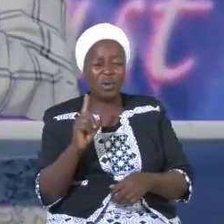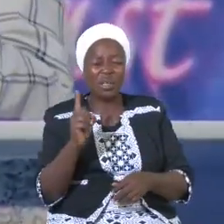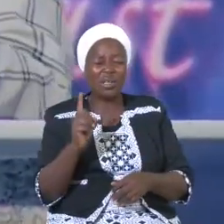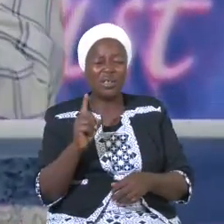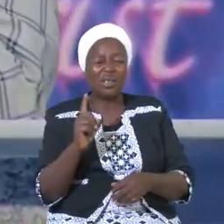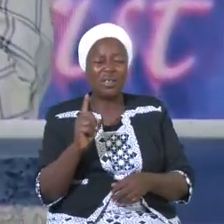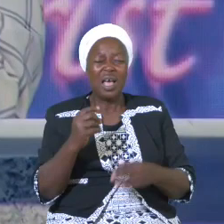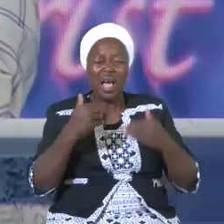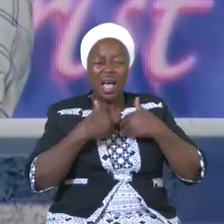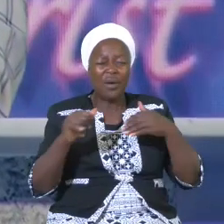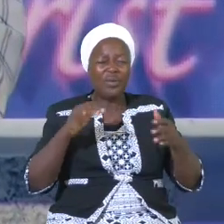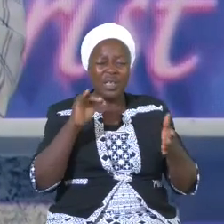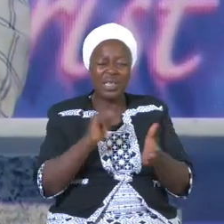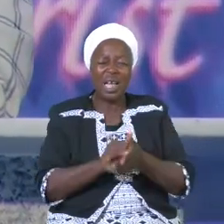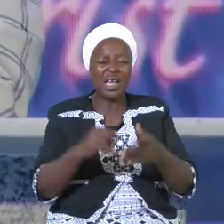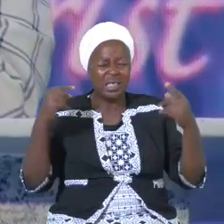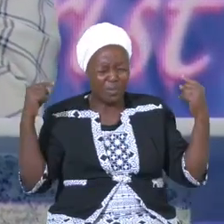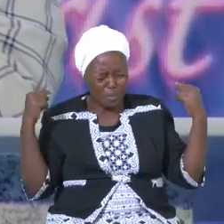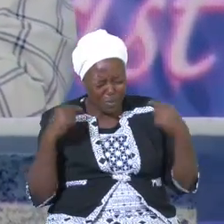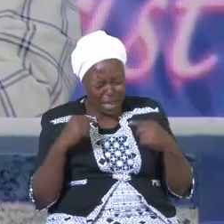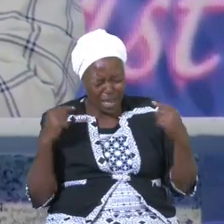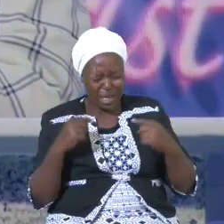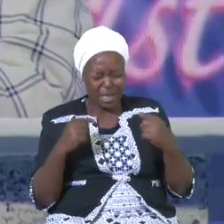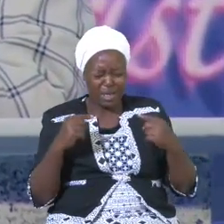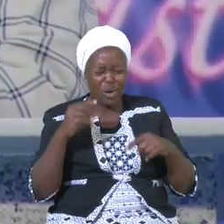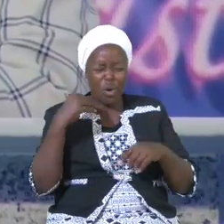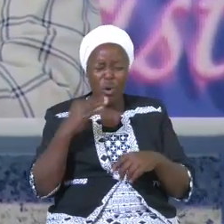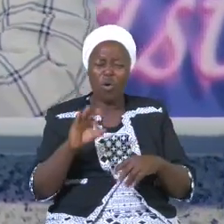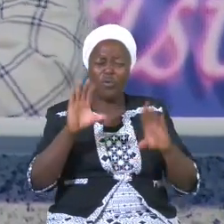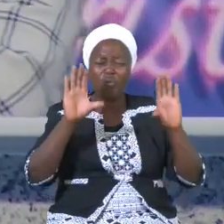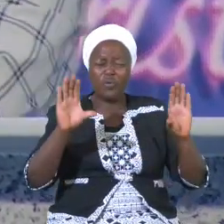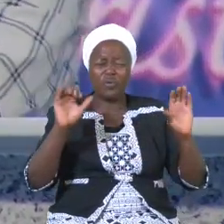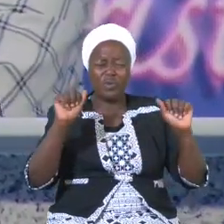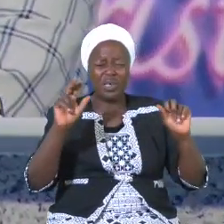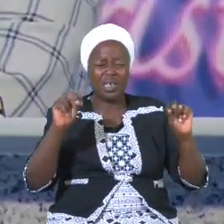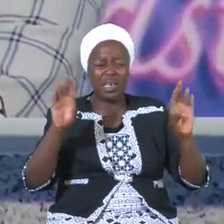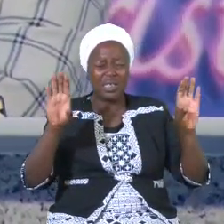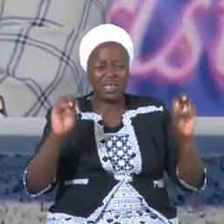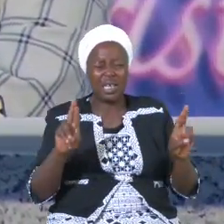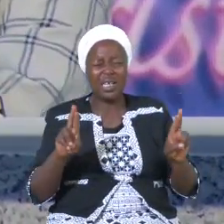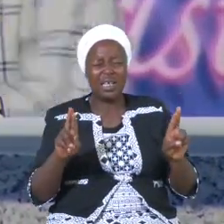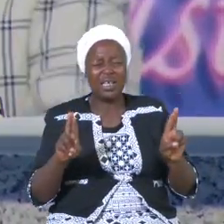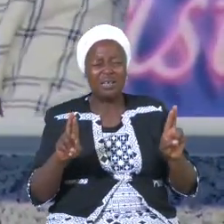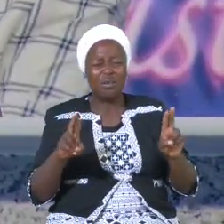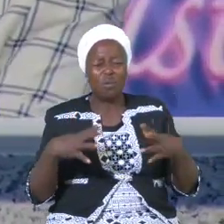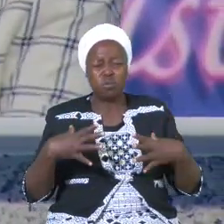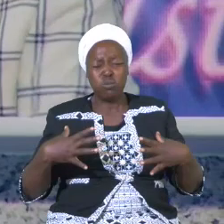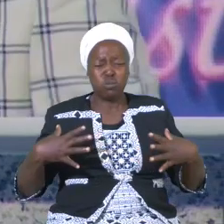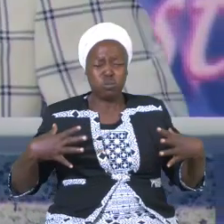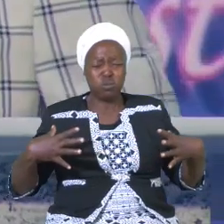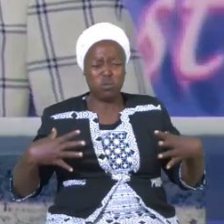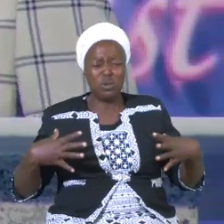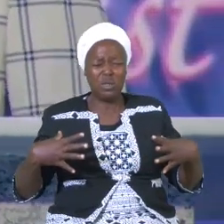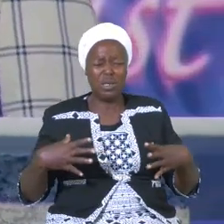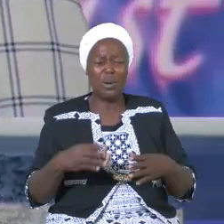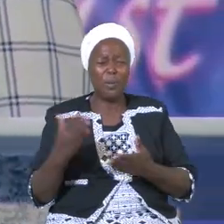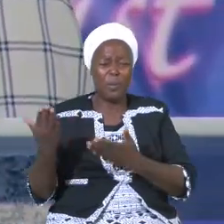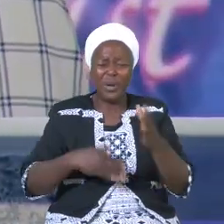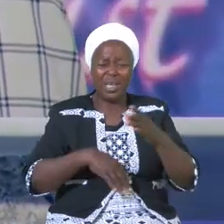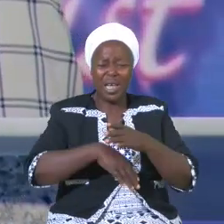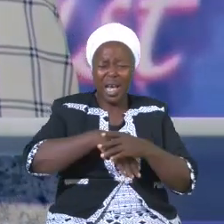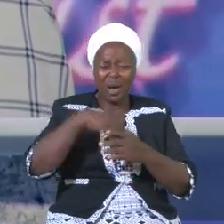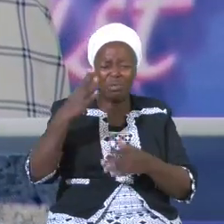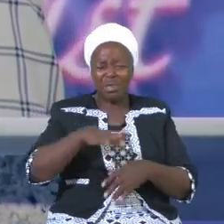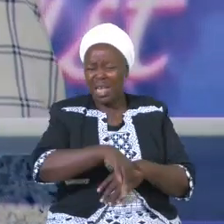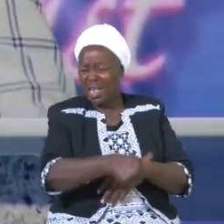having that pain of cancer swollen bringing out whatever